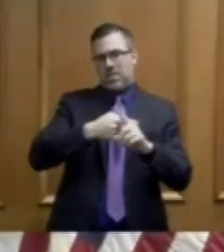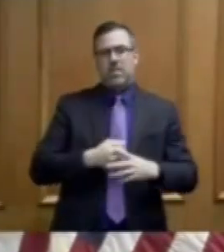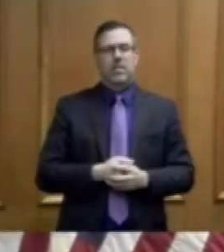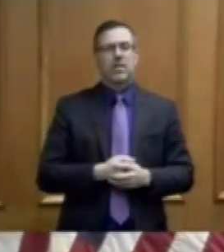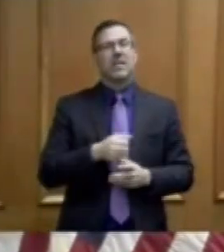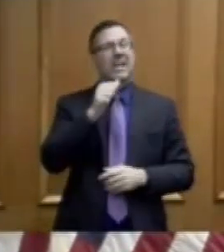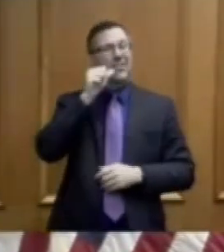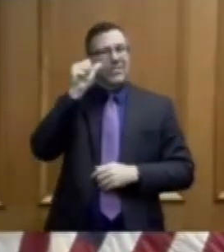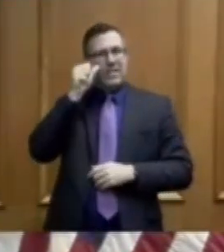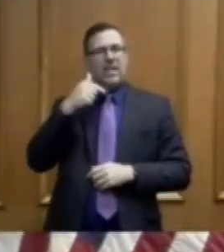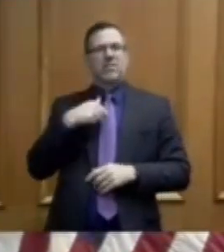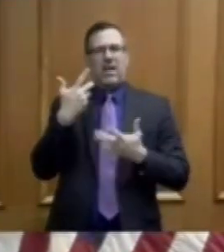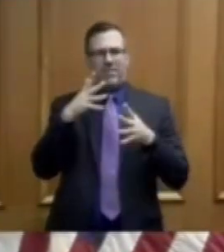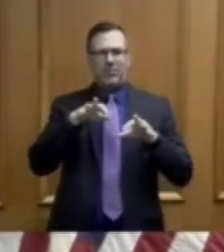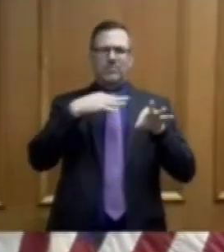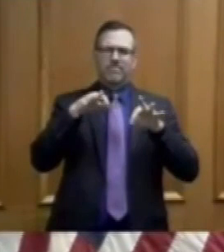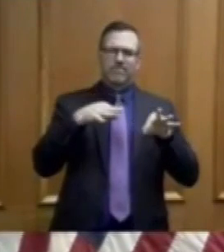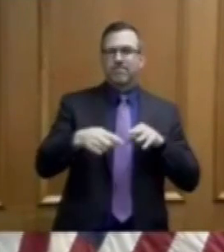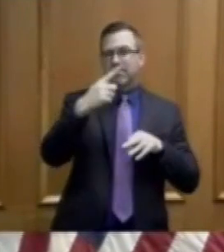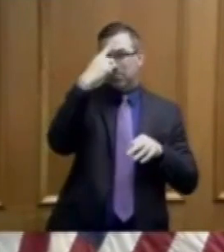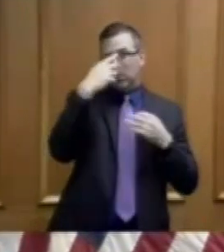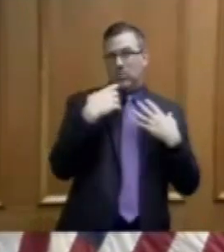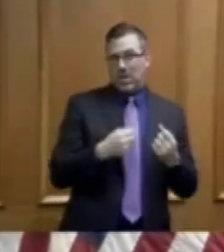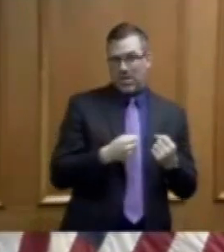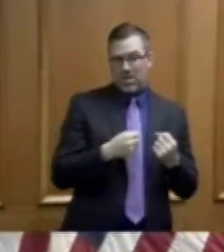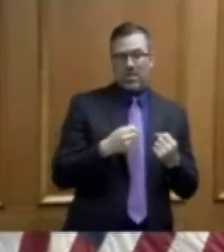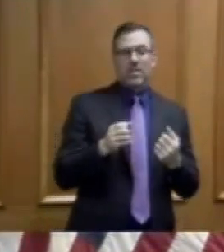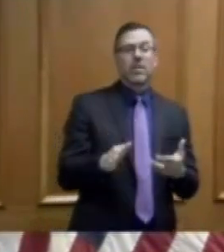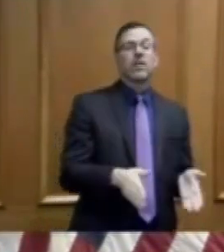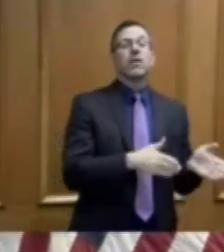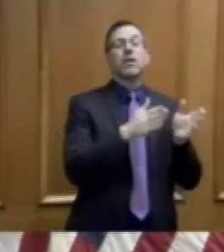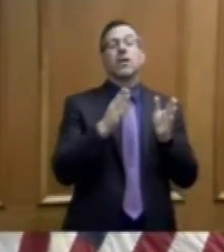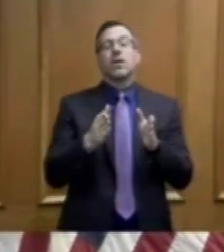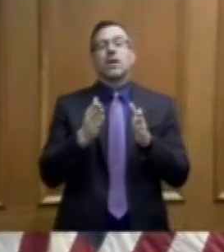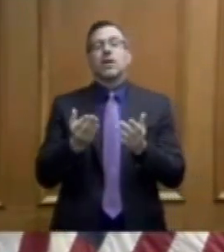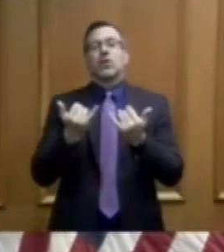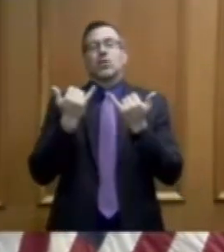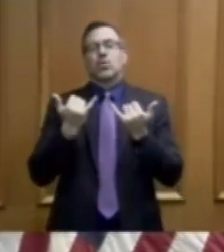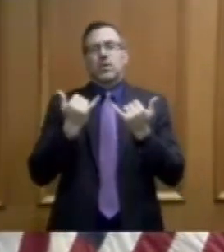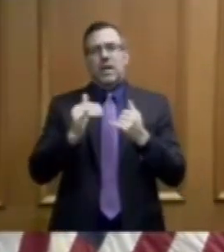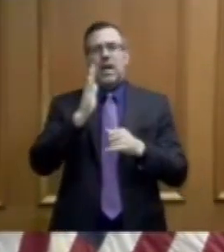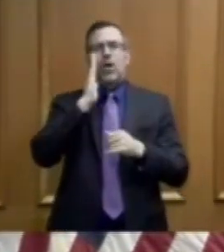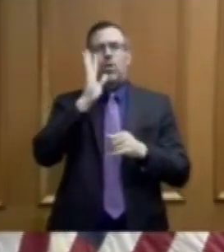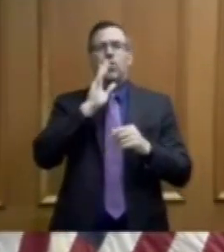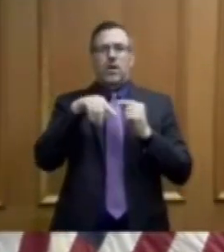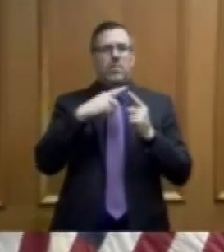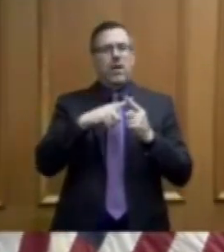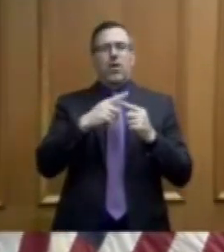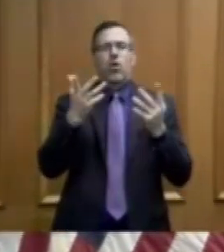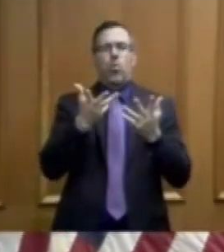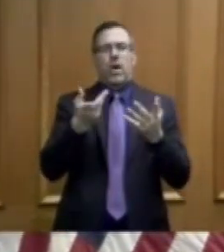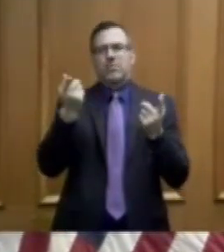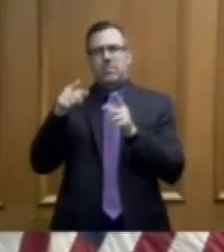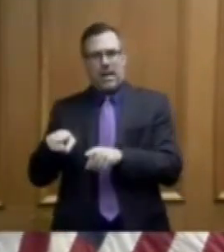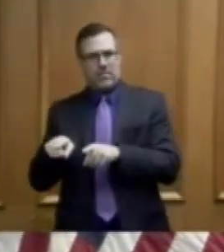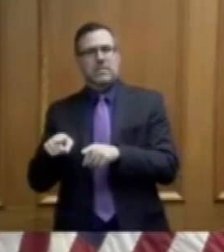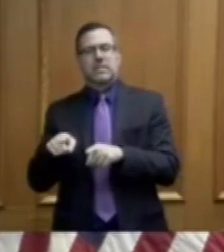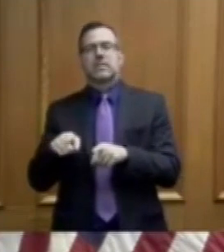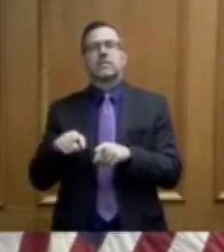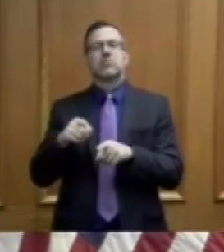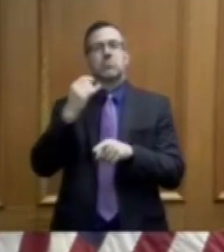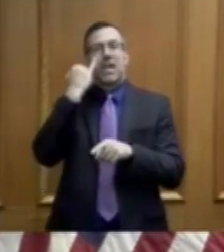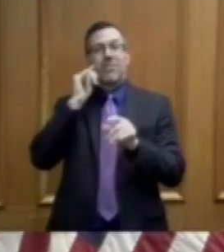and the collateral damage there. Today we want to talk about another collateral side effect of this pandemic, the rise of